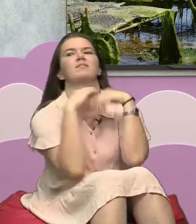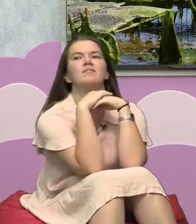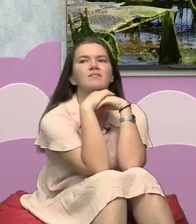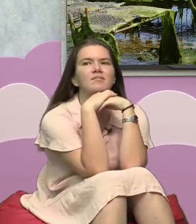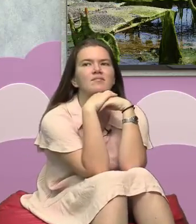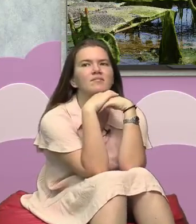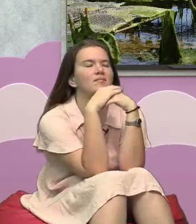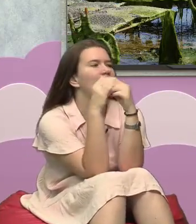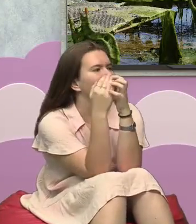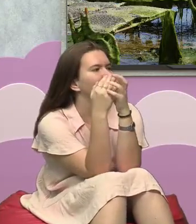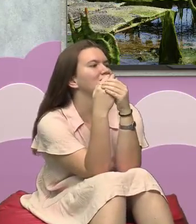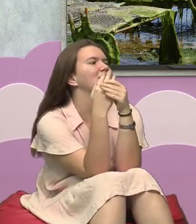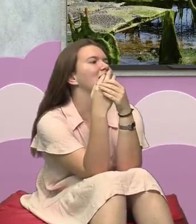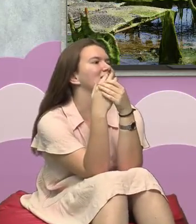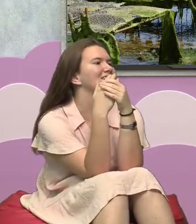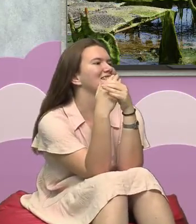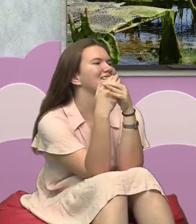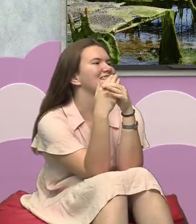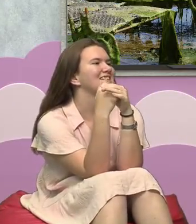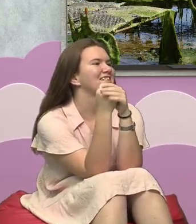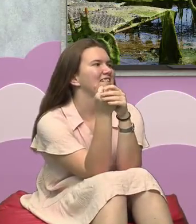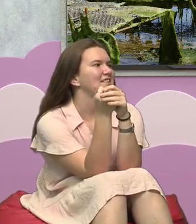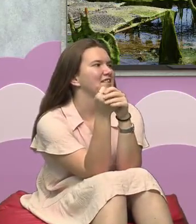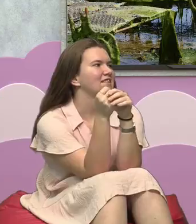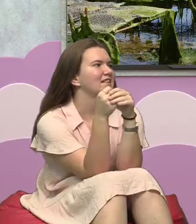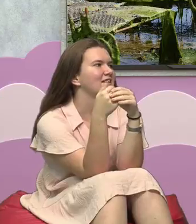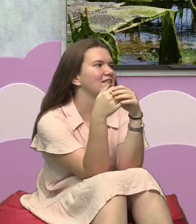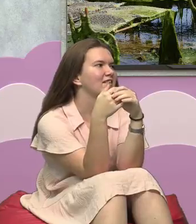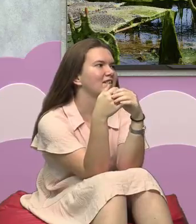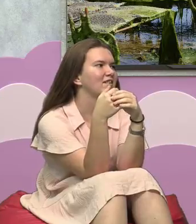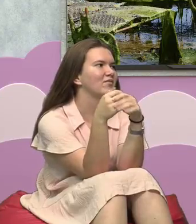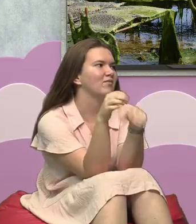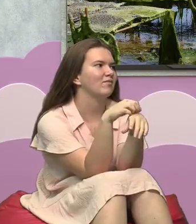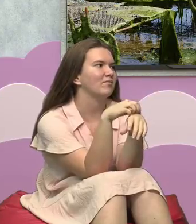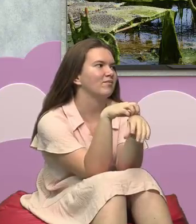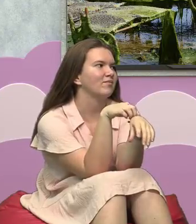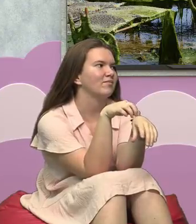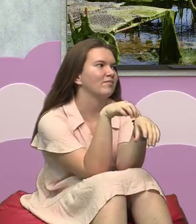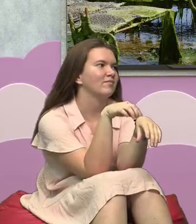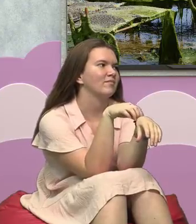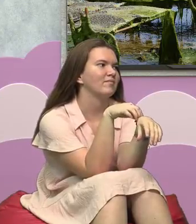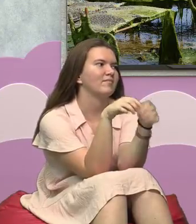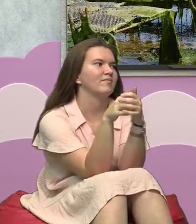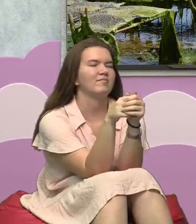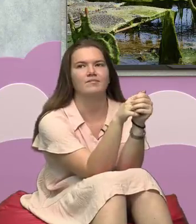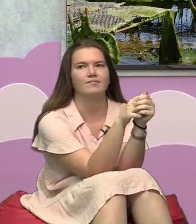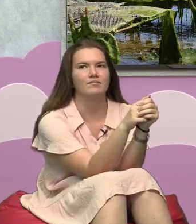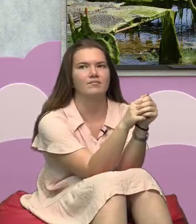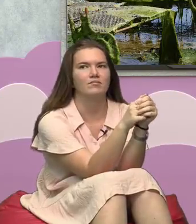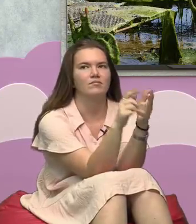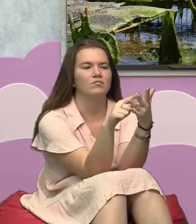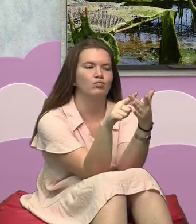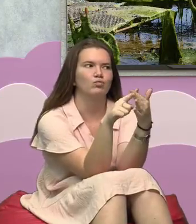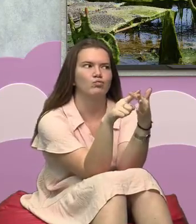about aquaponics today. It's a tongue twister, guys. But we would just like to remind you that you can catch us every